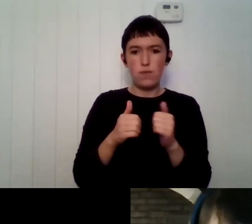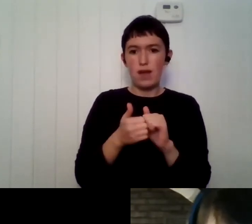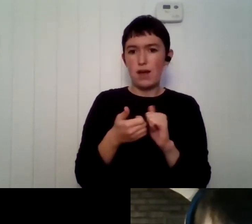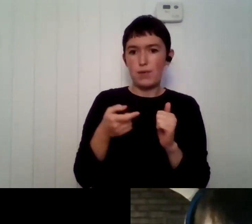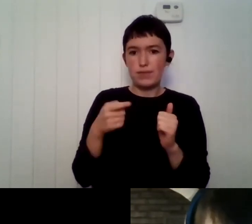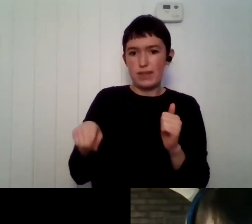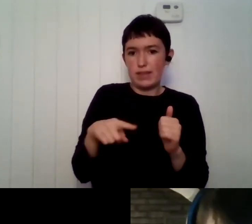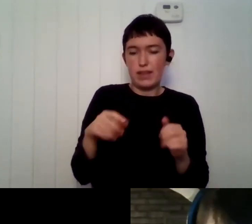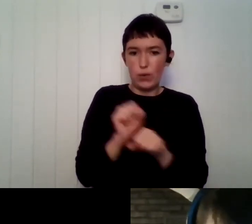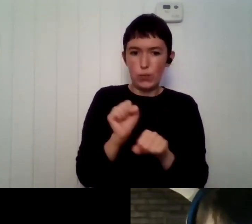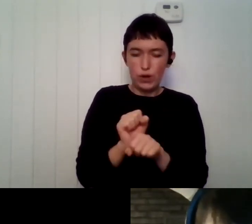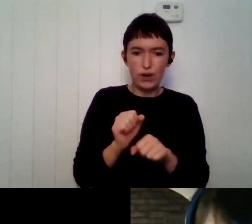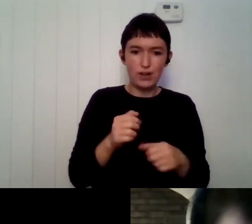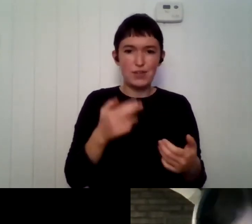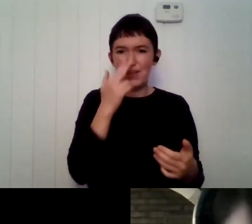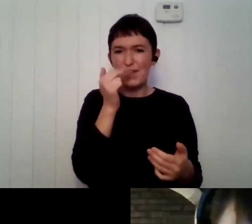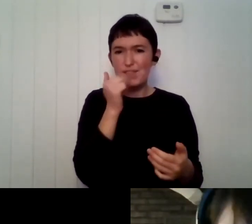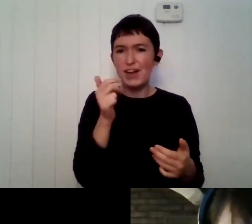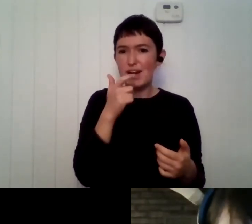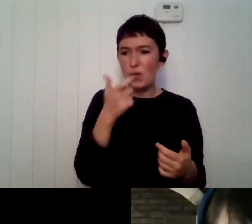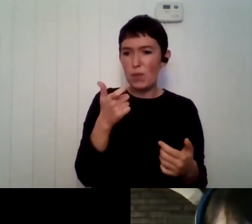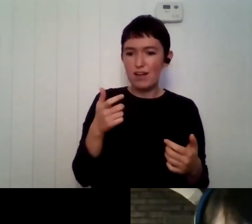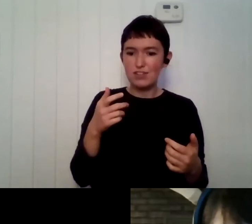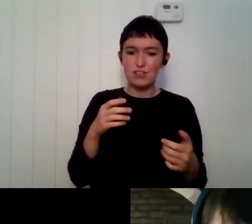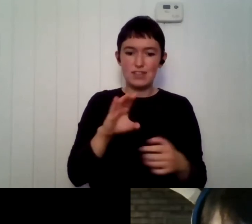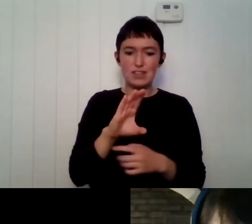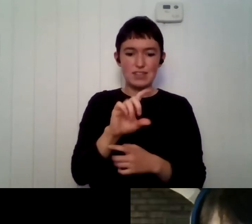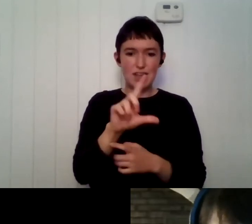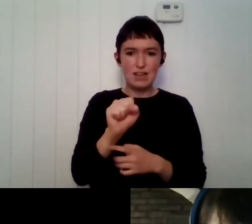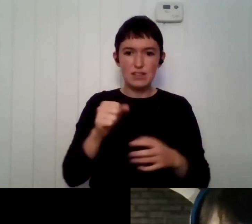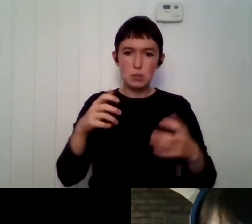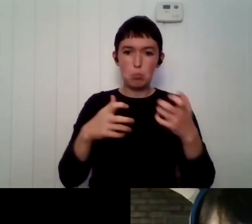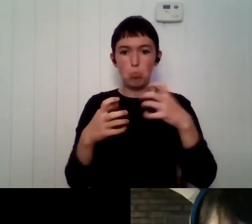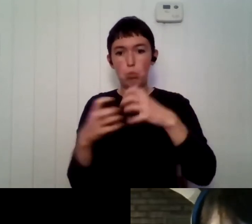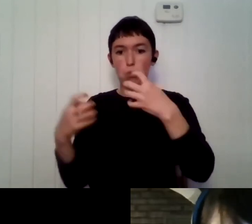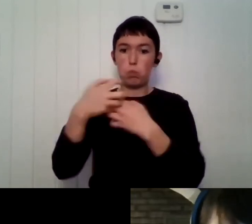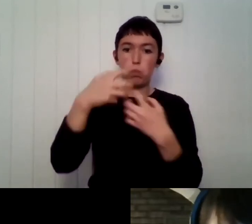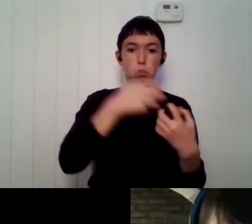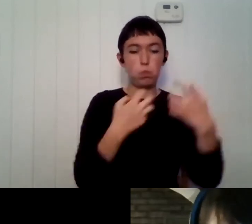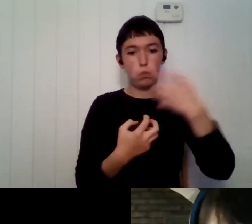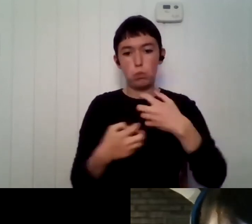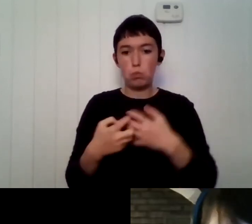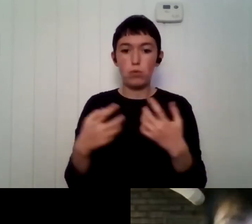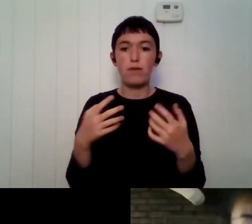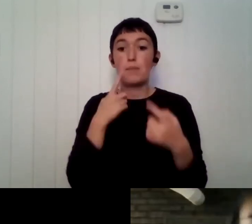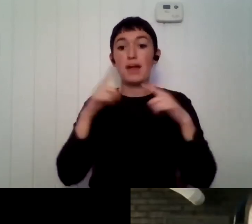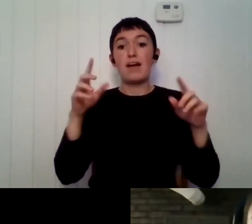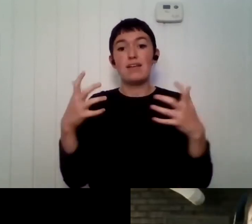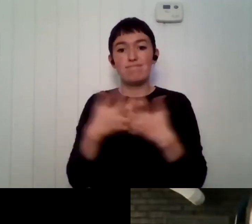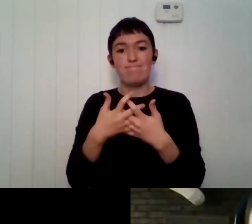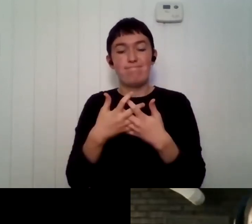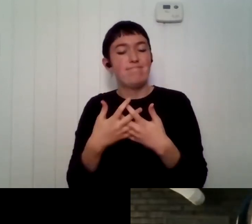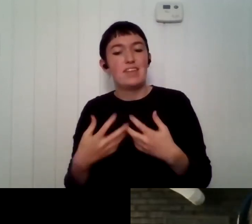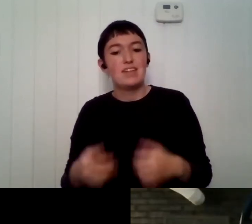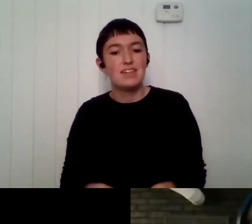of a drug like bumbling through its day, and also just very, very cool. So is that molecular dynamics, or is that something? Yeah,